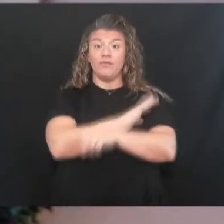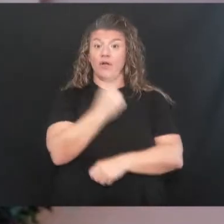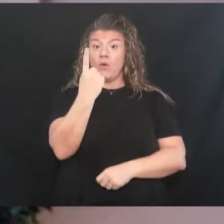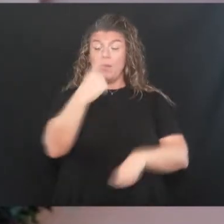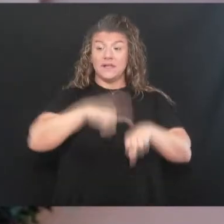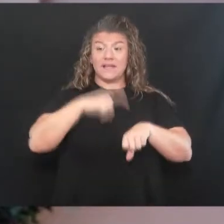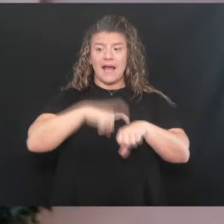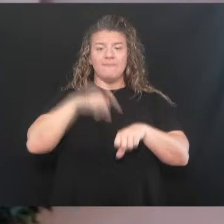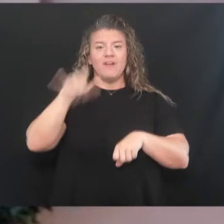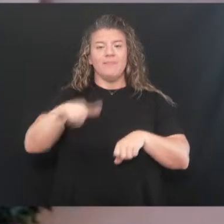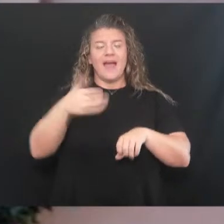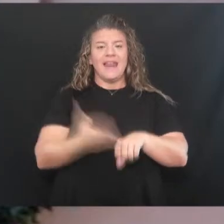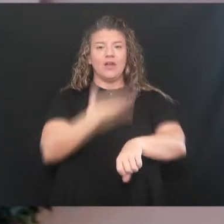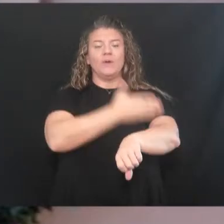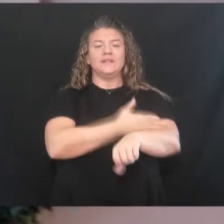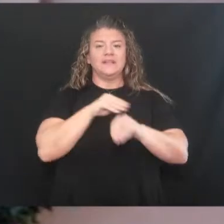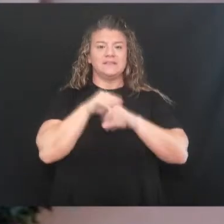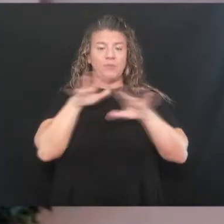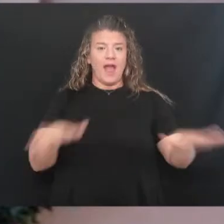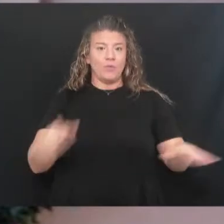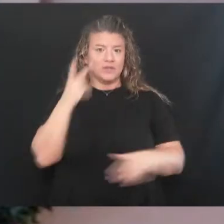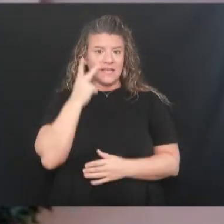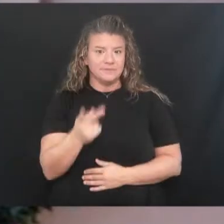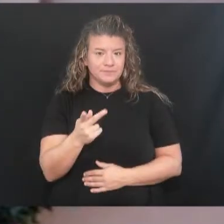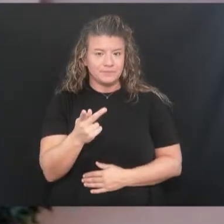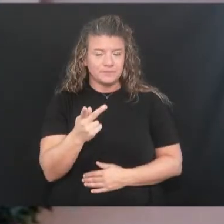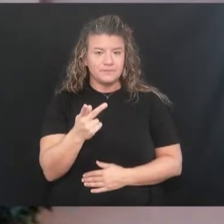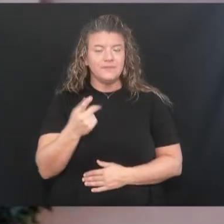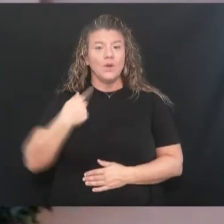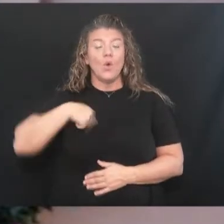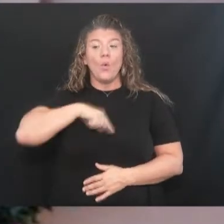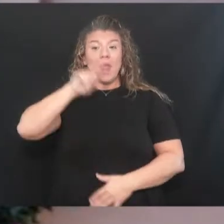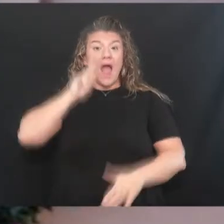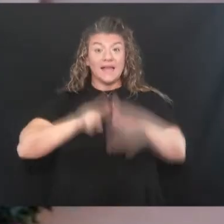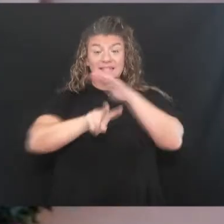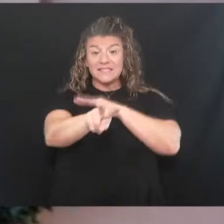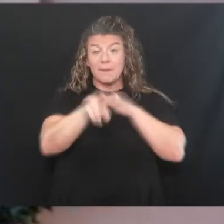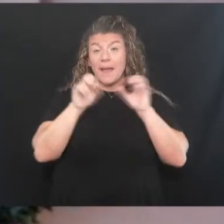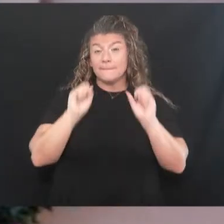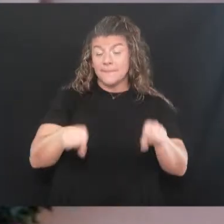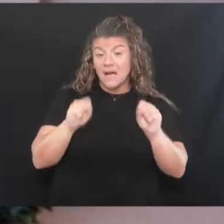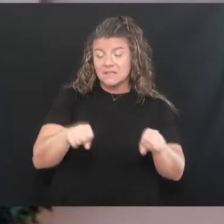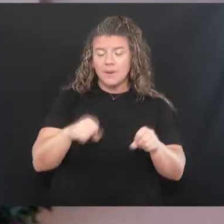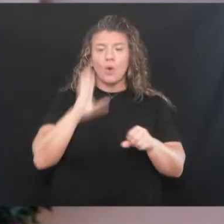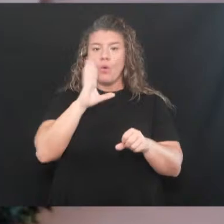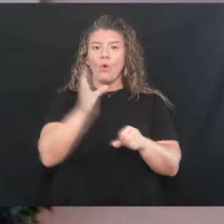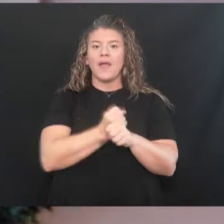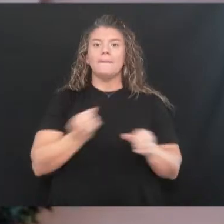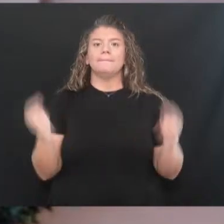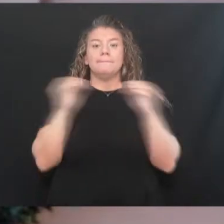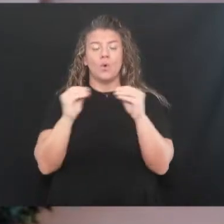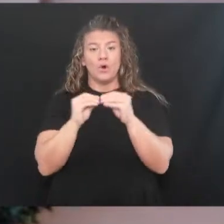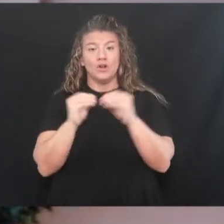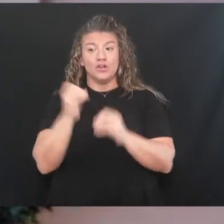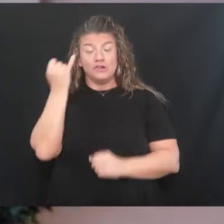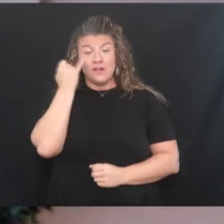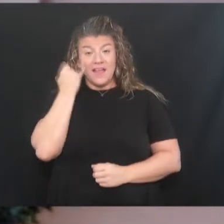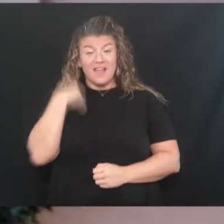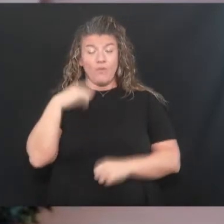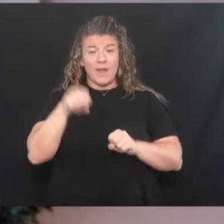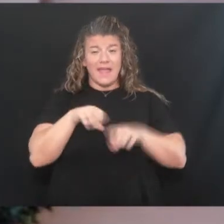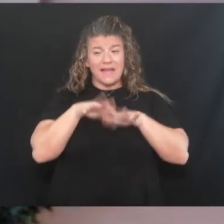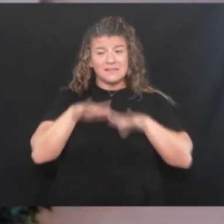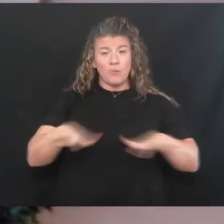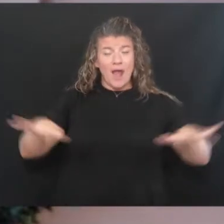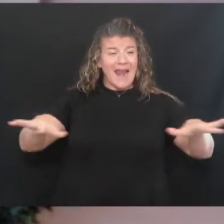this increasing spread that we are seeing, and we anticipate to perhaps even get greater. So if we can spread that out over a little bit